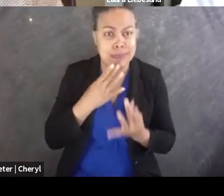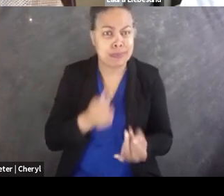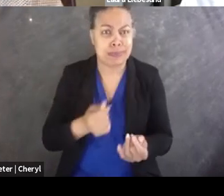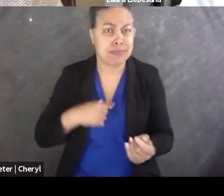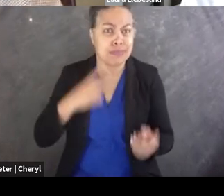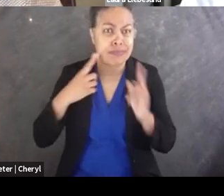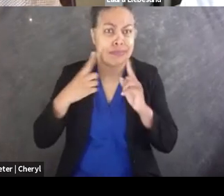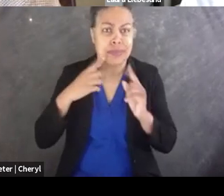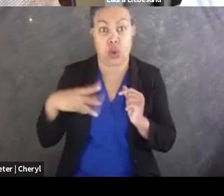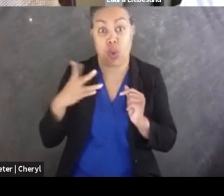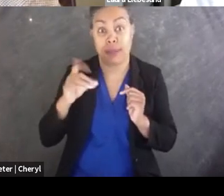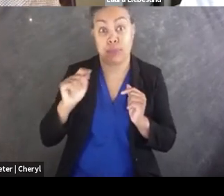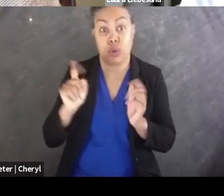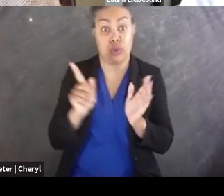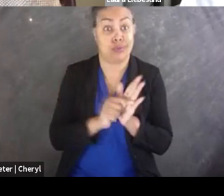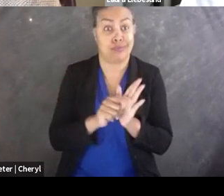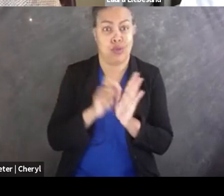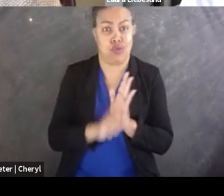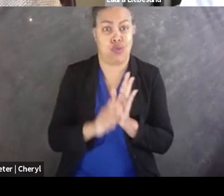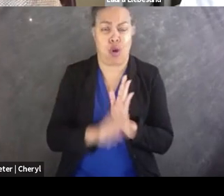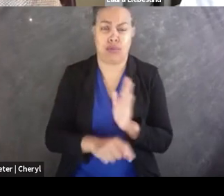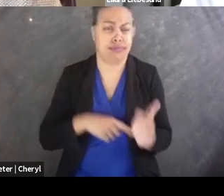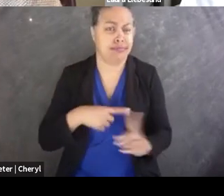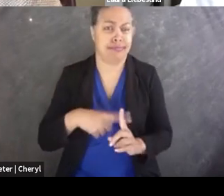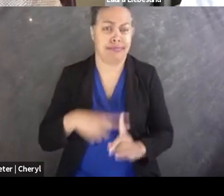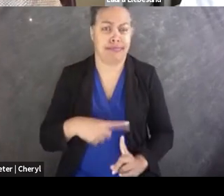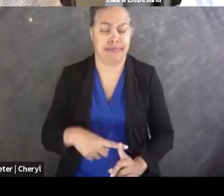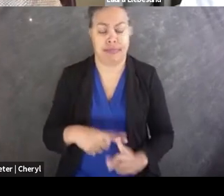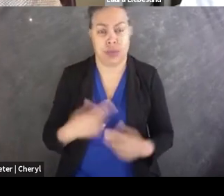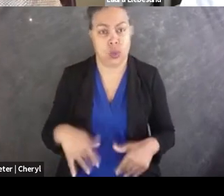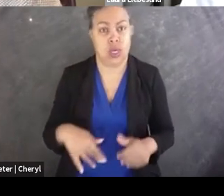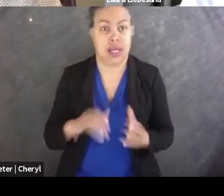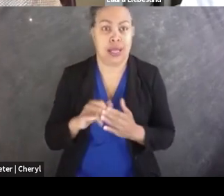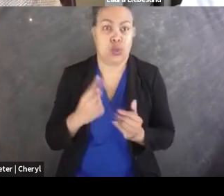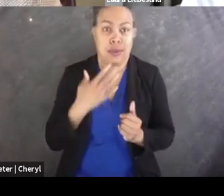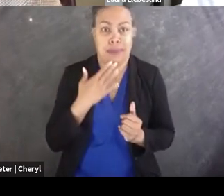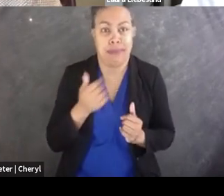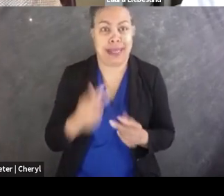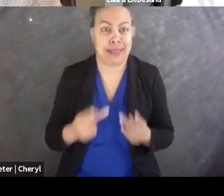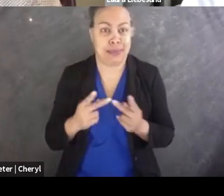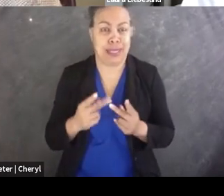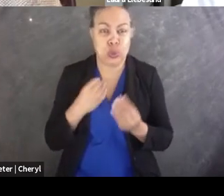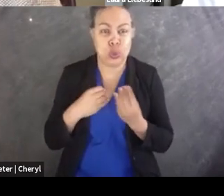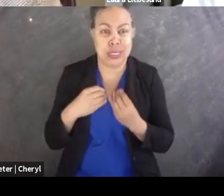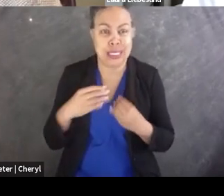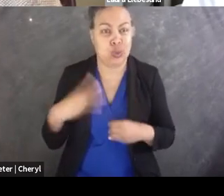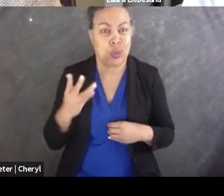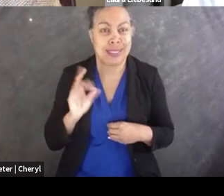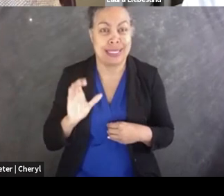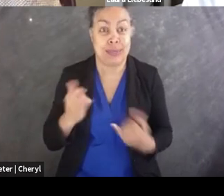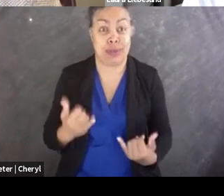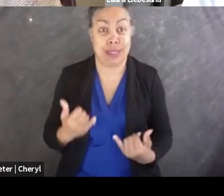in the Washington Post by their food critic, Tom Seitzma, saying it's one of the best places to eat in Washington today.